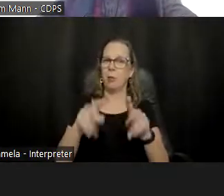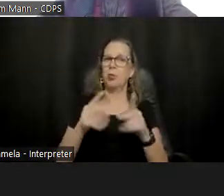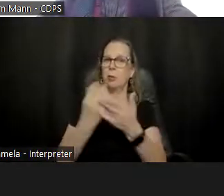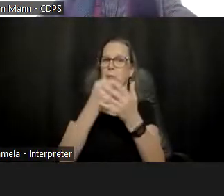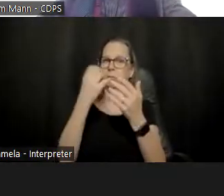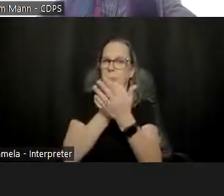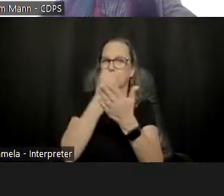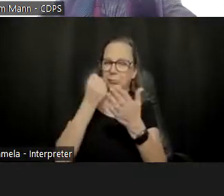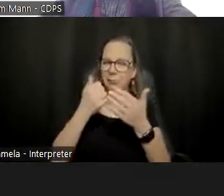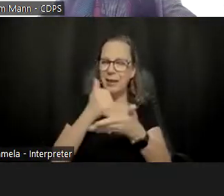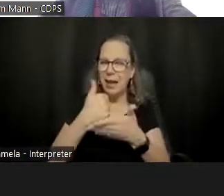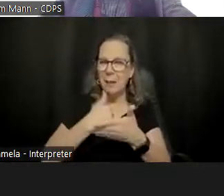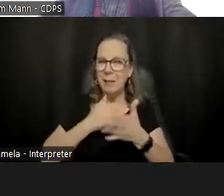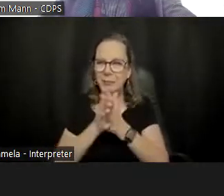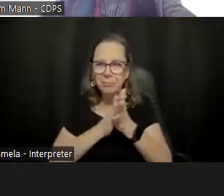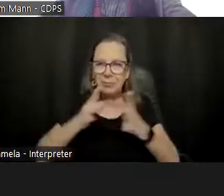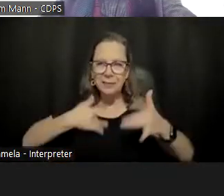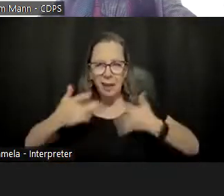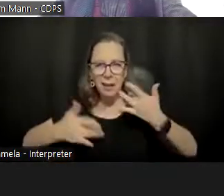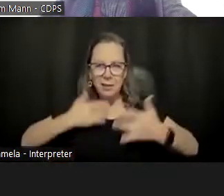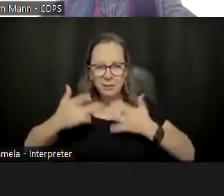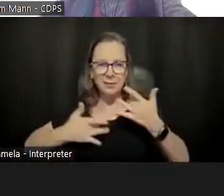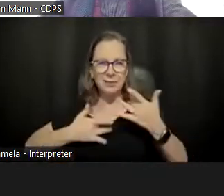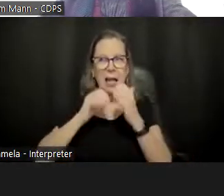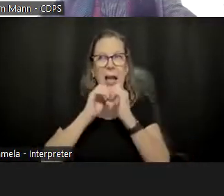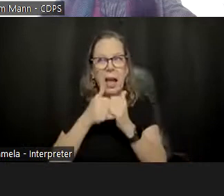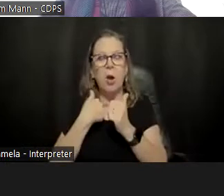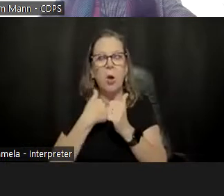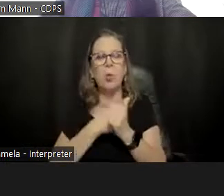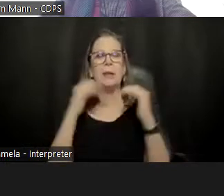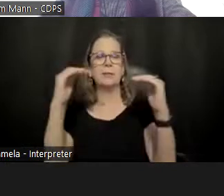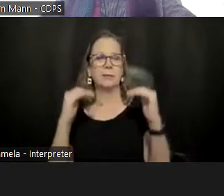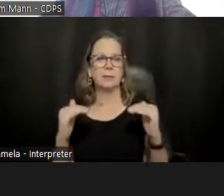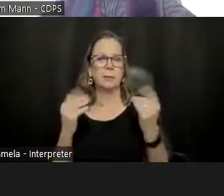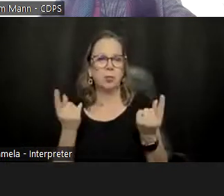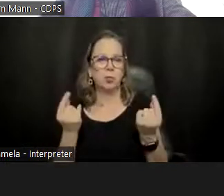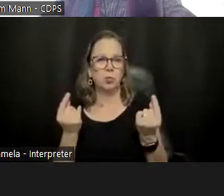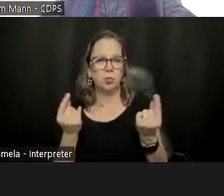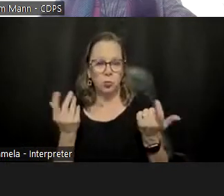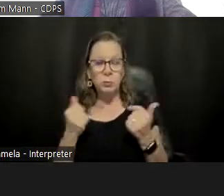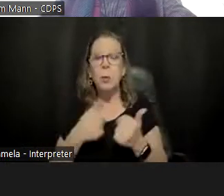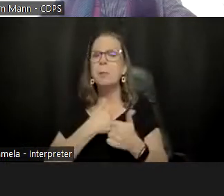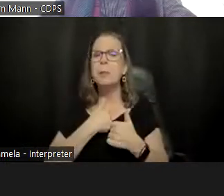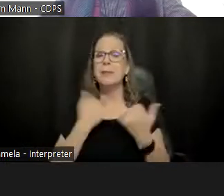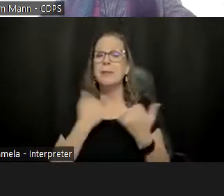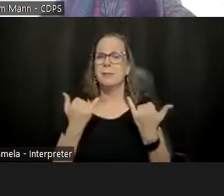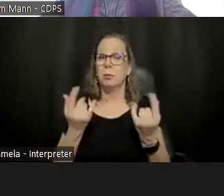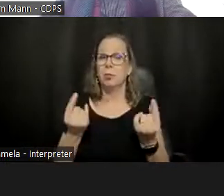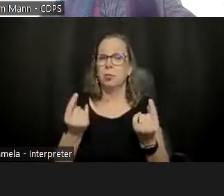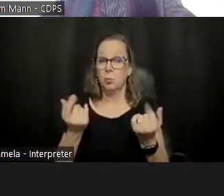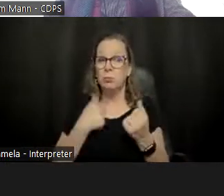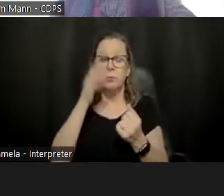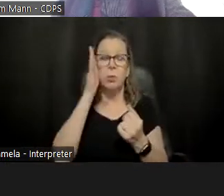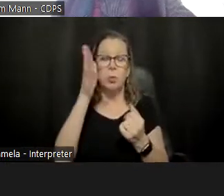get excited about how we do the next steps. so what I'm going to do is I'm going to